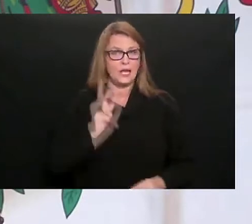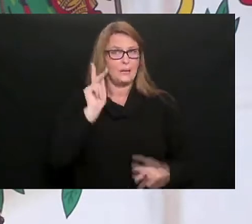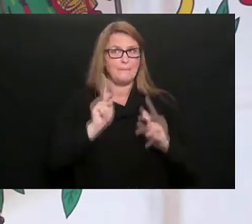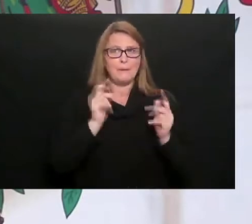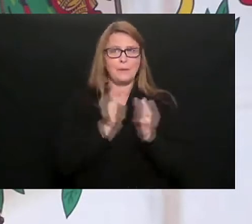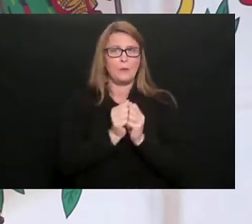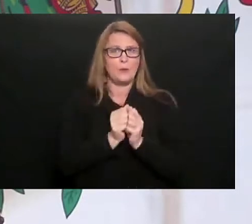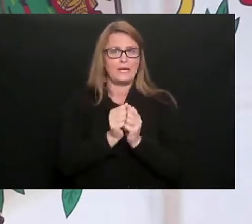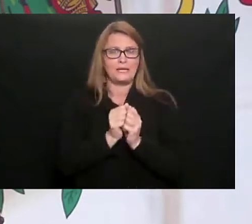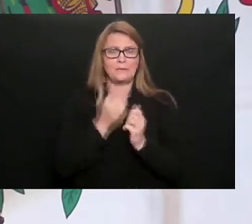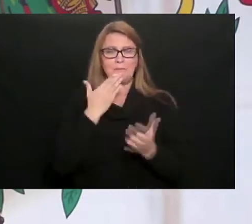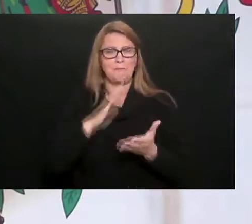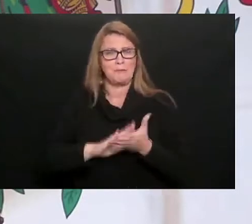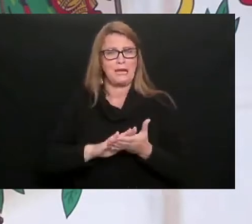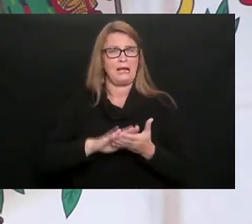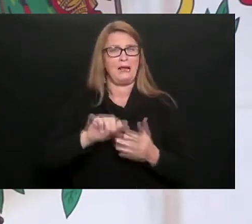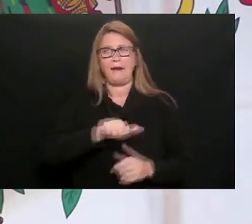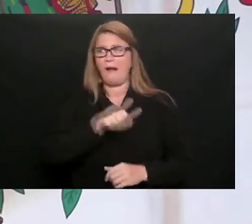chronic illnesses.